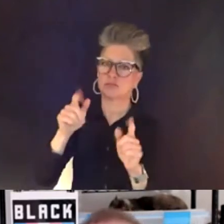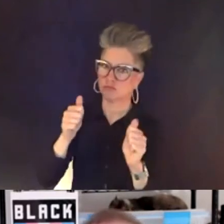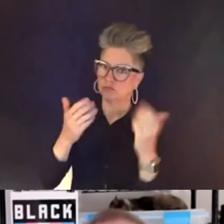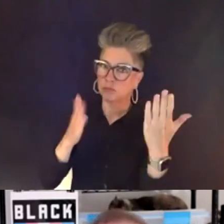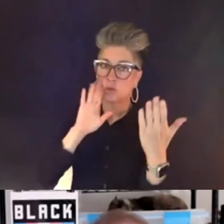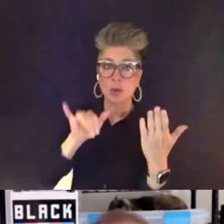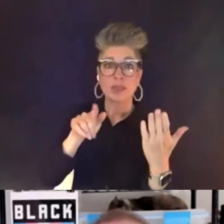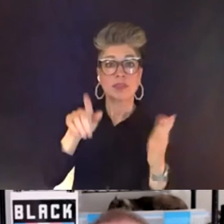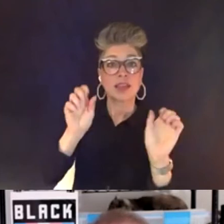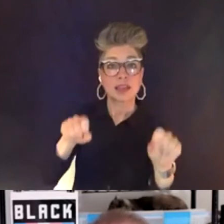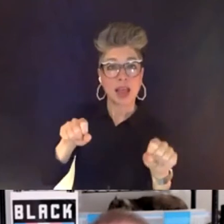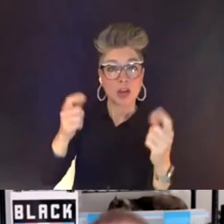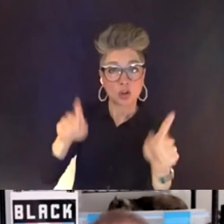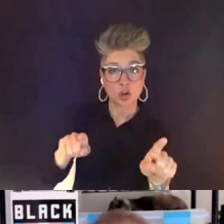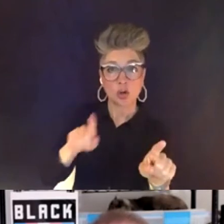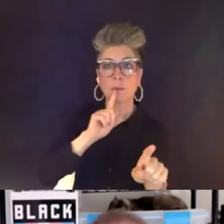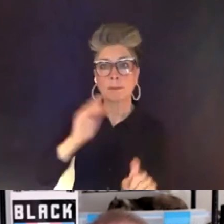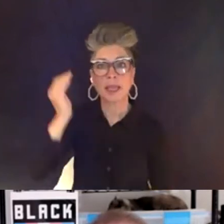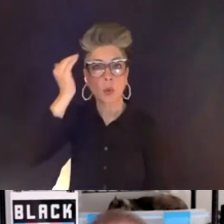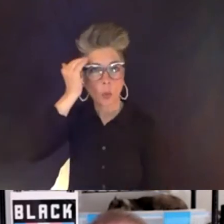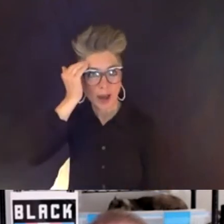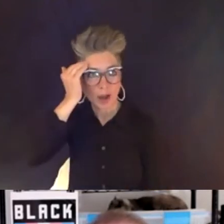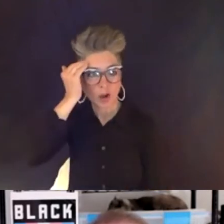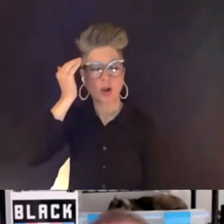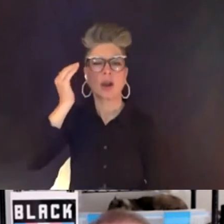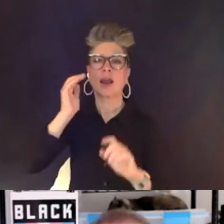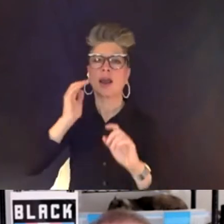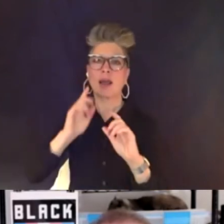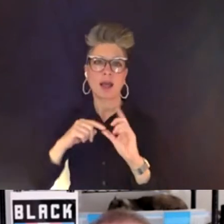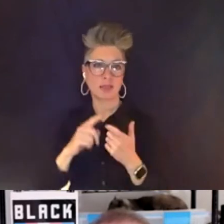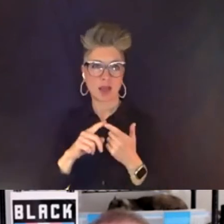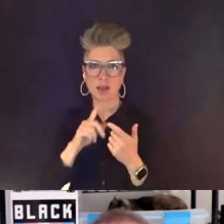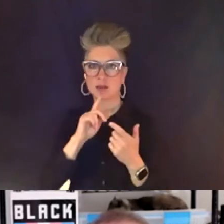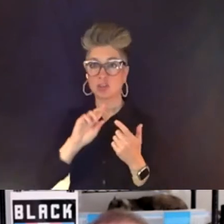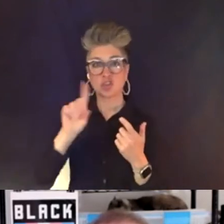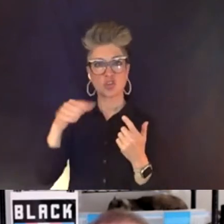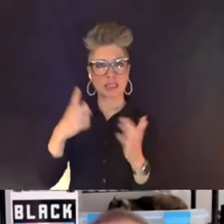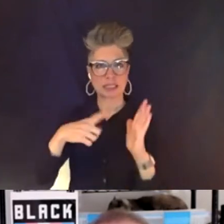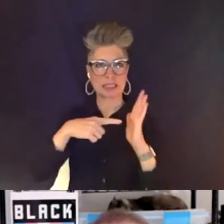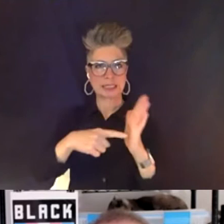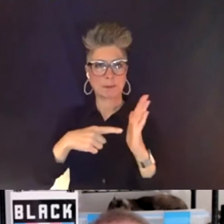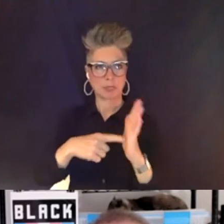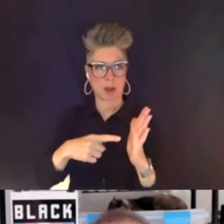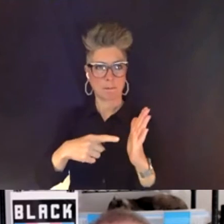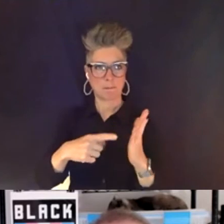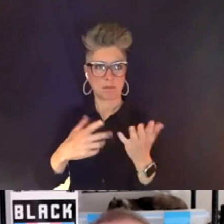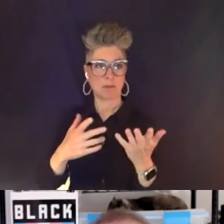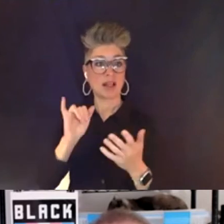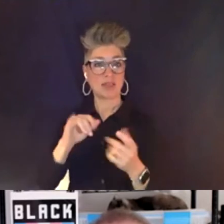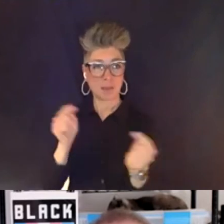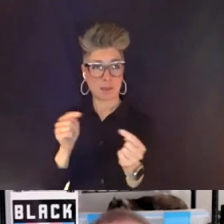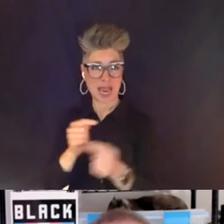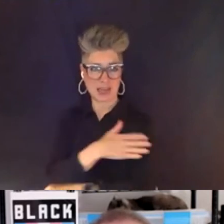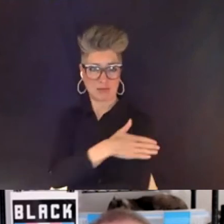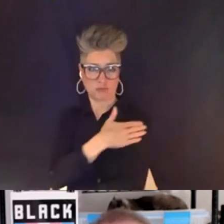can occur, being aware, and then really just symptom treatment. So that pain at the site of the injection,